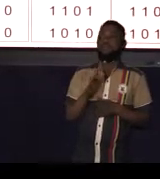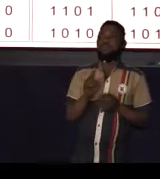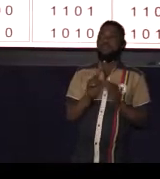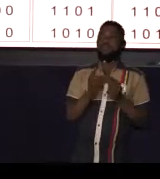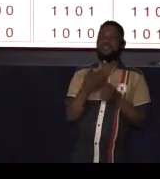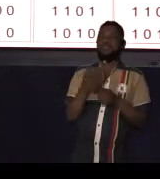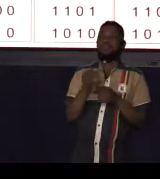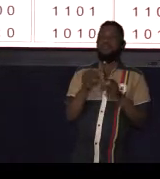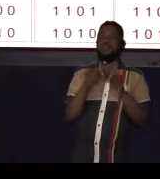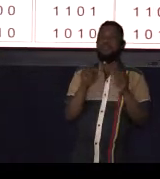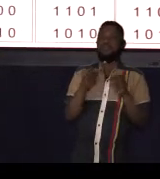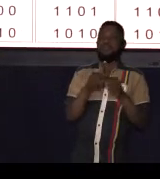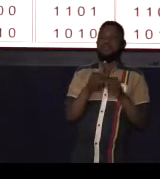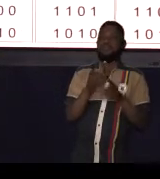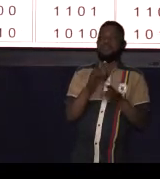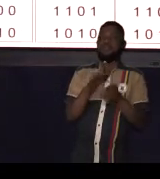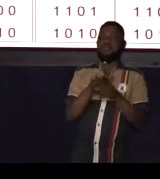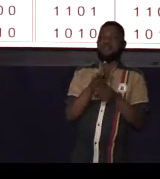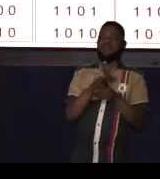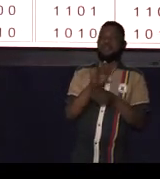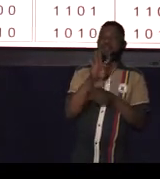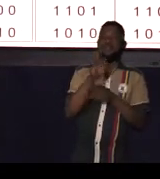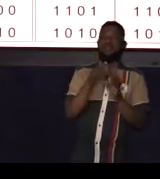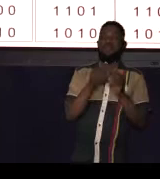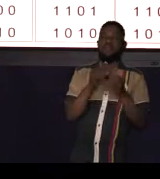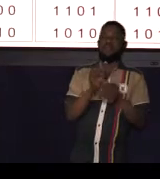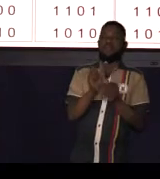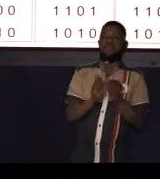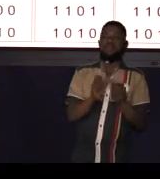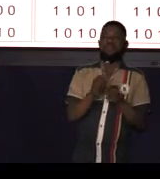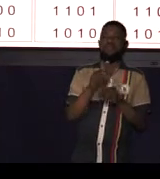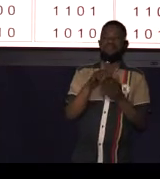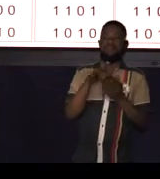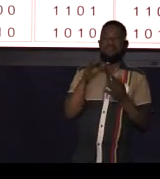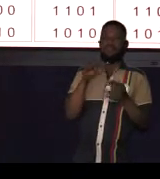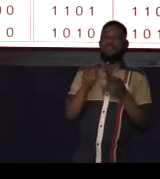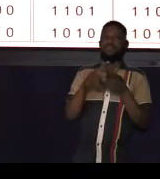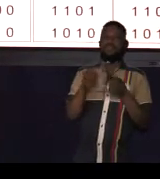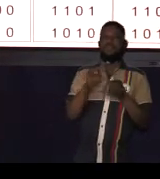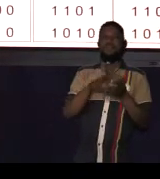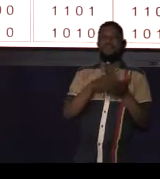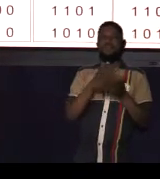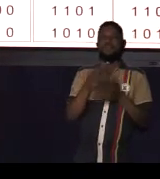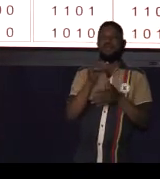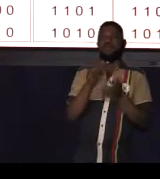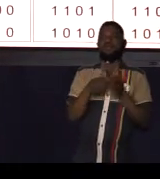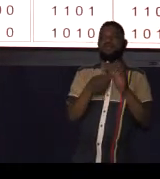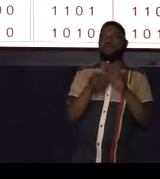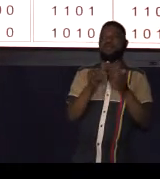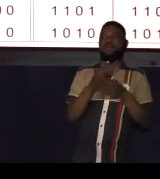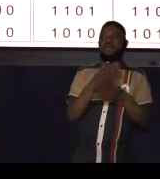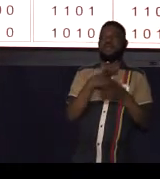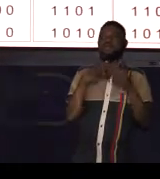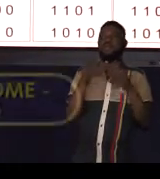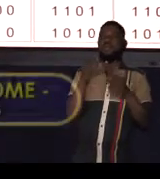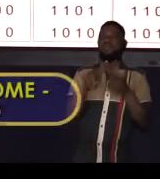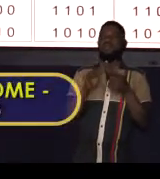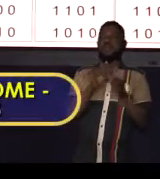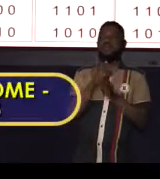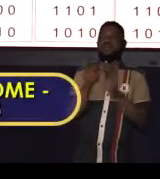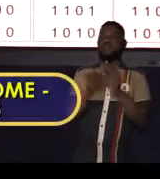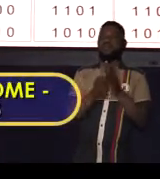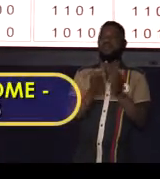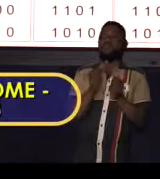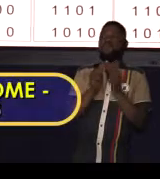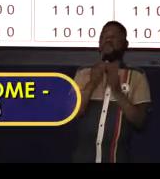5 sets of boxes here containing 4 numbers each. Now you have to study the pattern of these numbers and